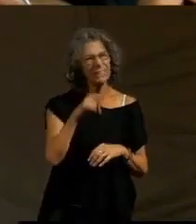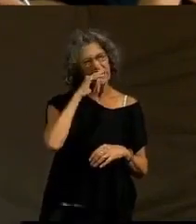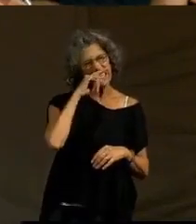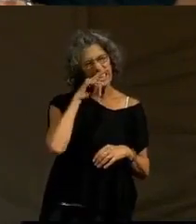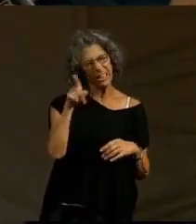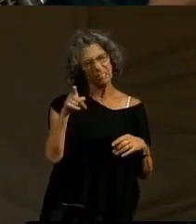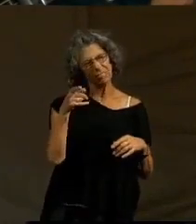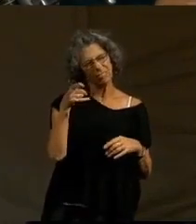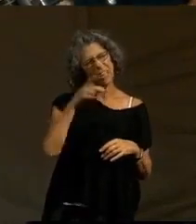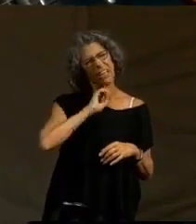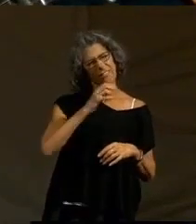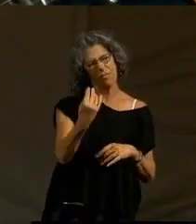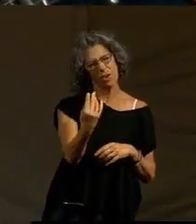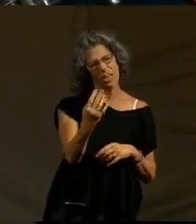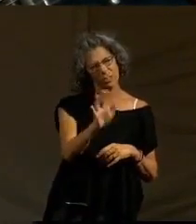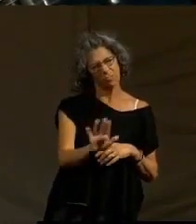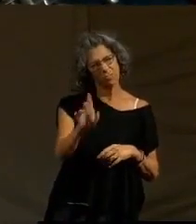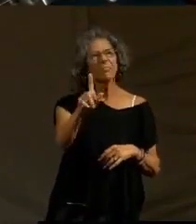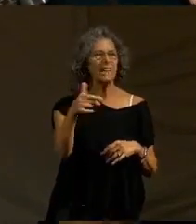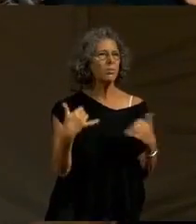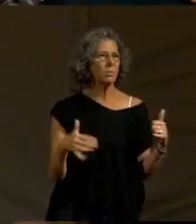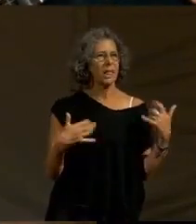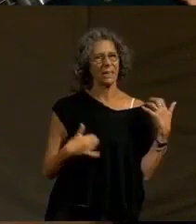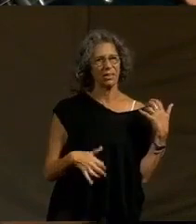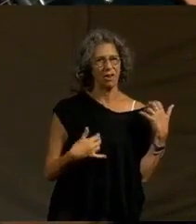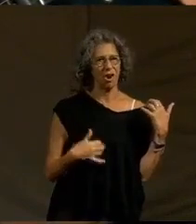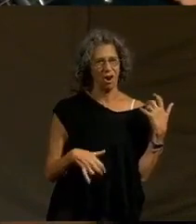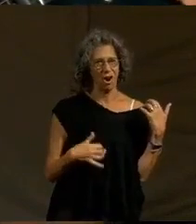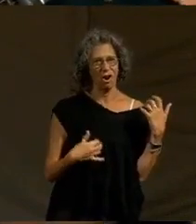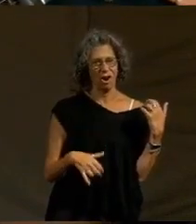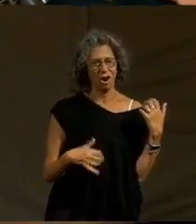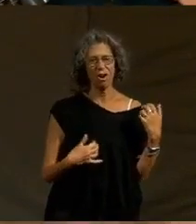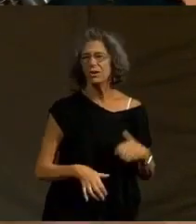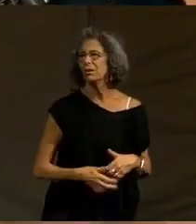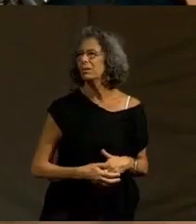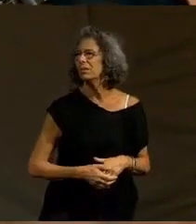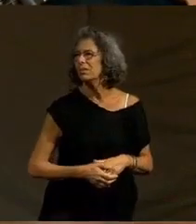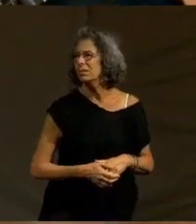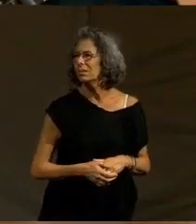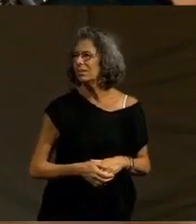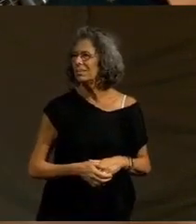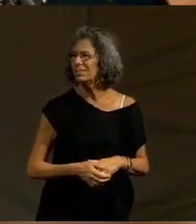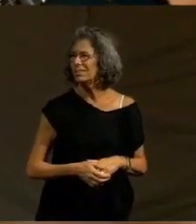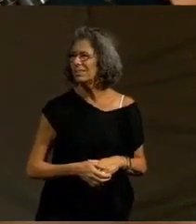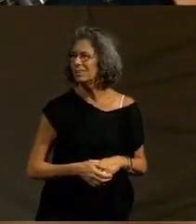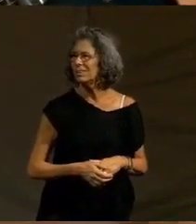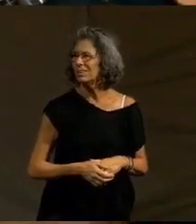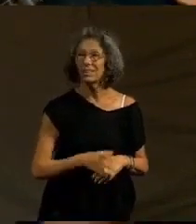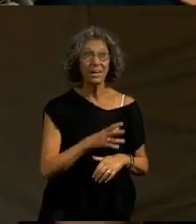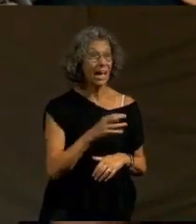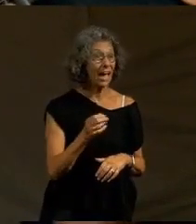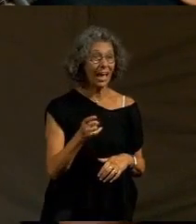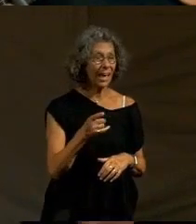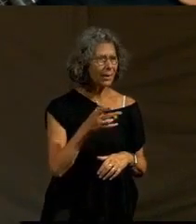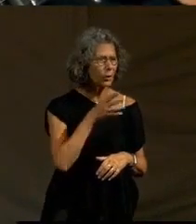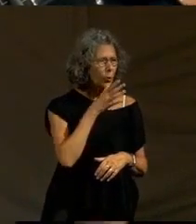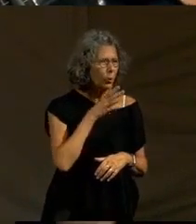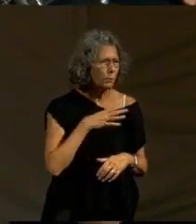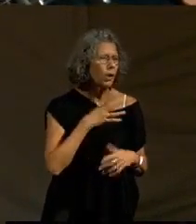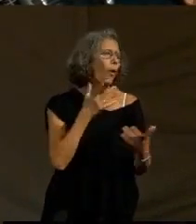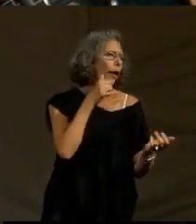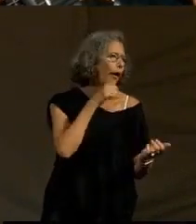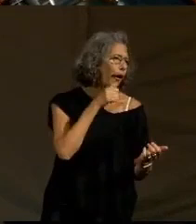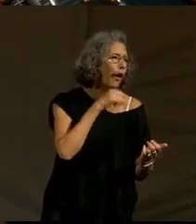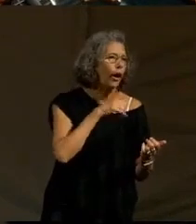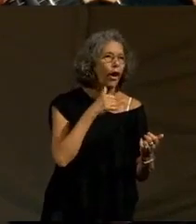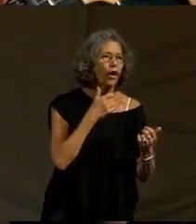about 14 years old, but he was playing a guitar. And they were surrounded by women, or girls anyway.